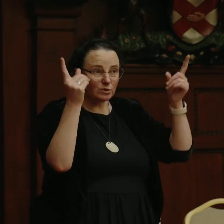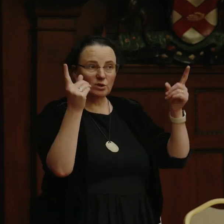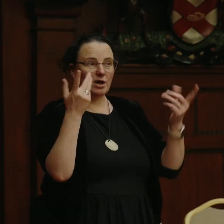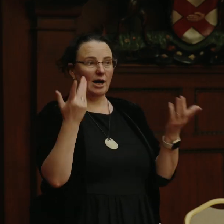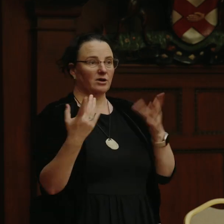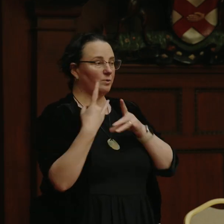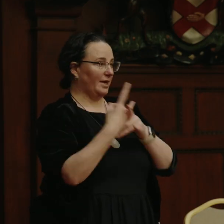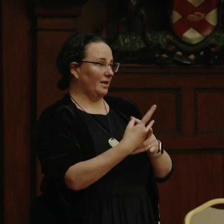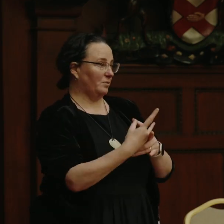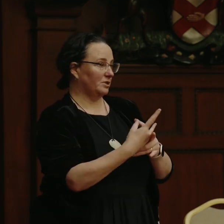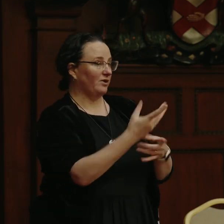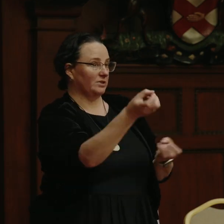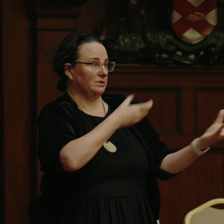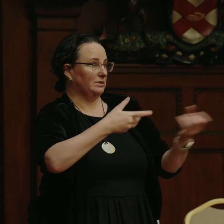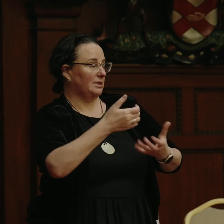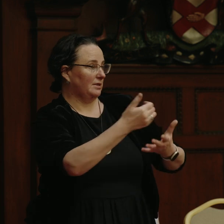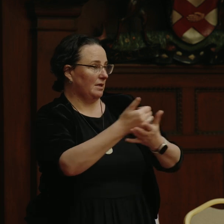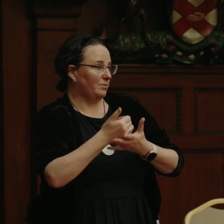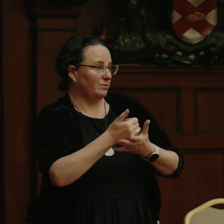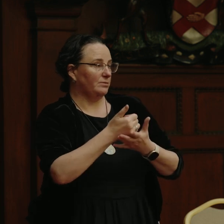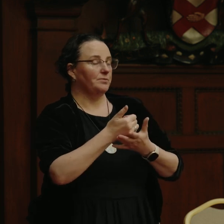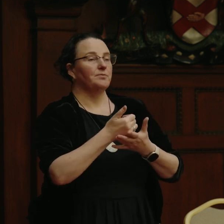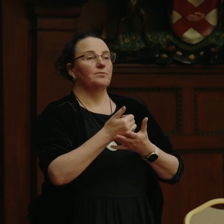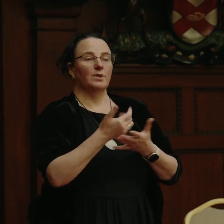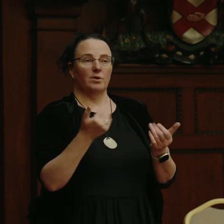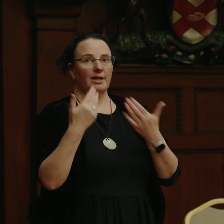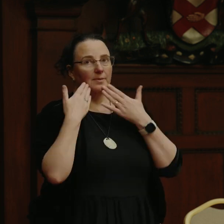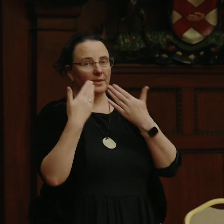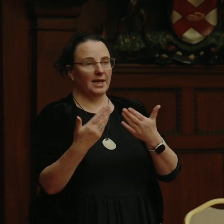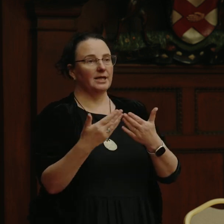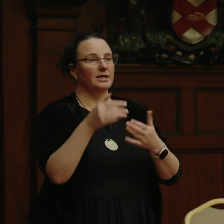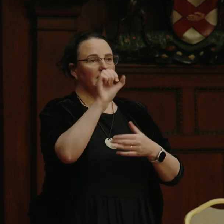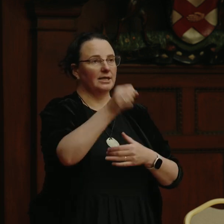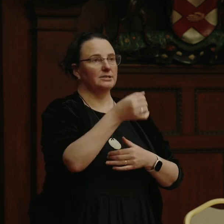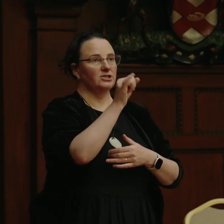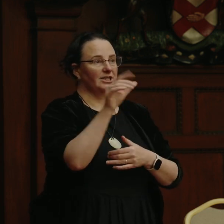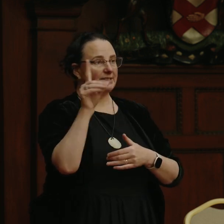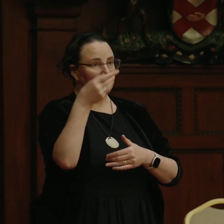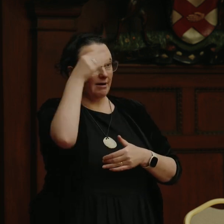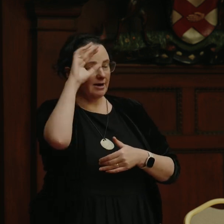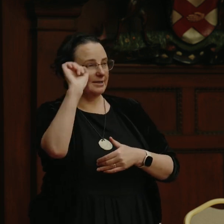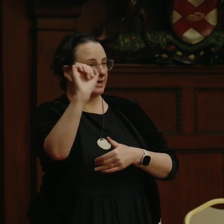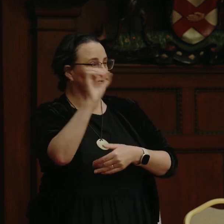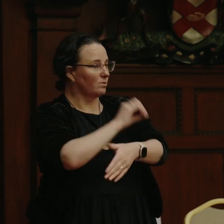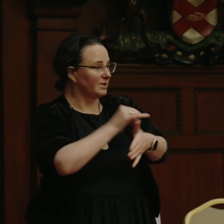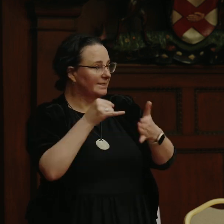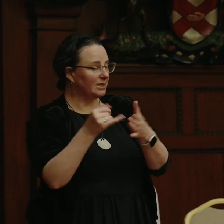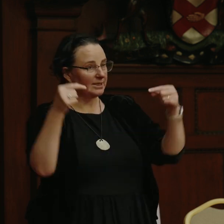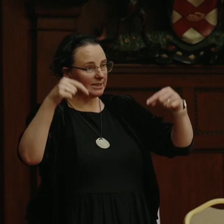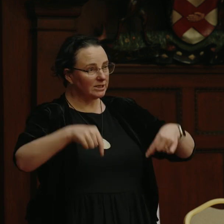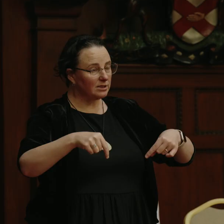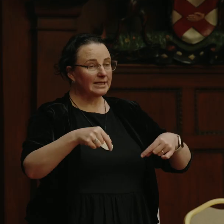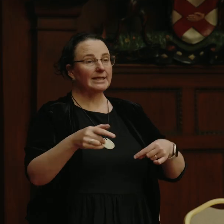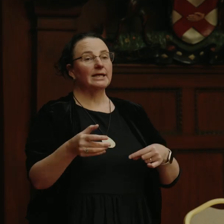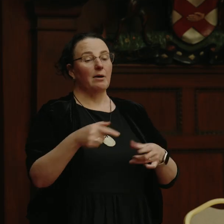together. I'm particularly grateful to our partners in Sjögren's Ireland to see everybody here this morning. This project would